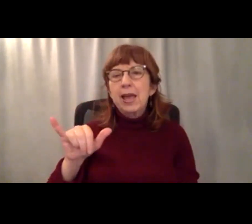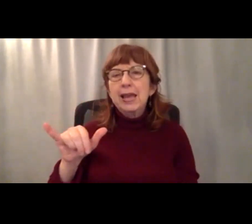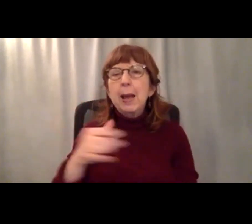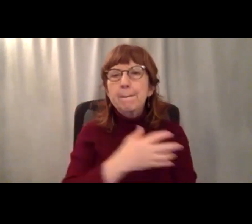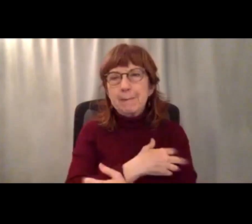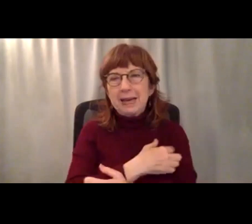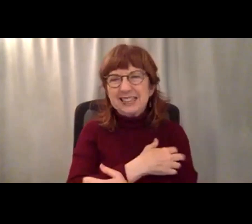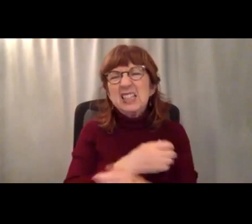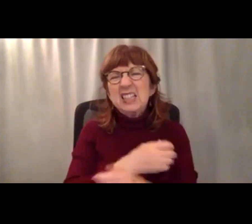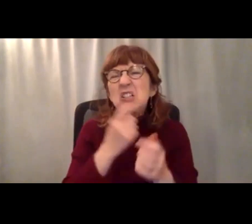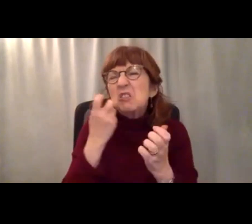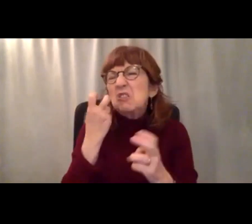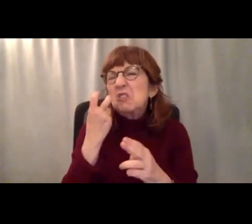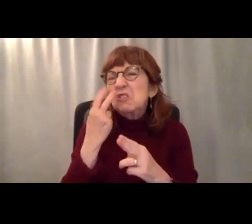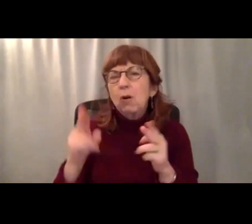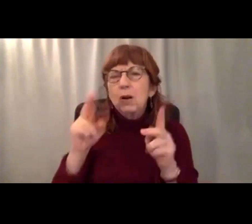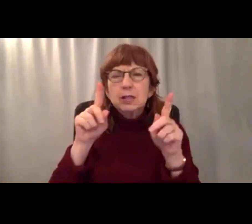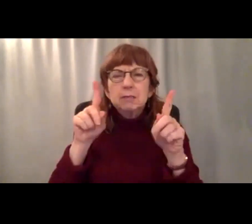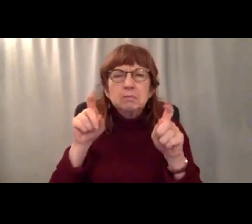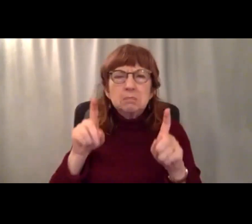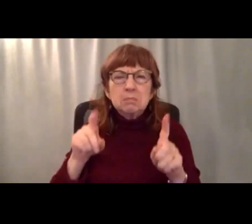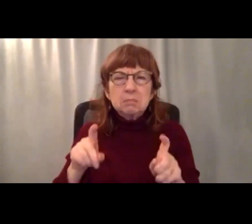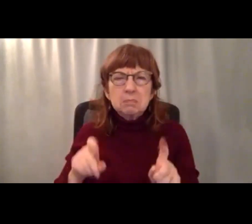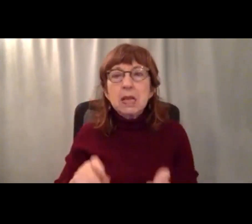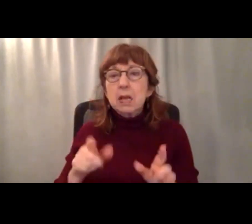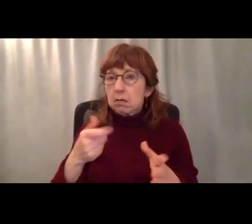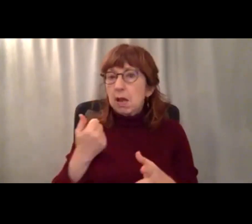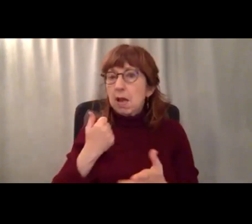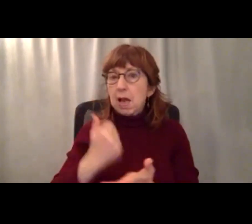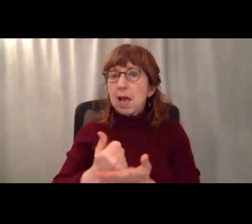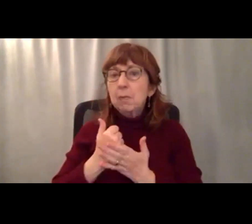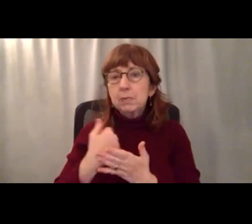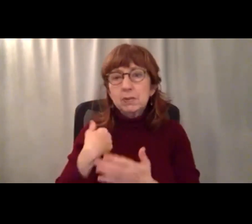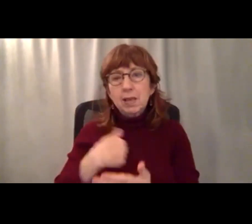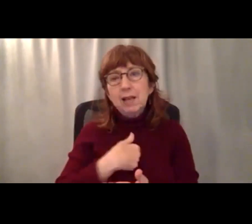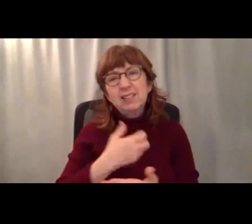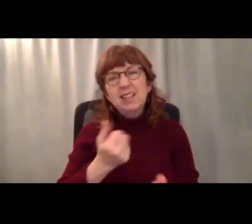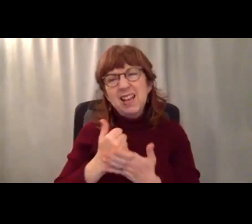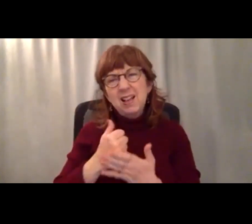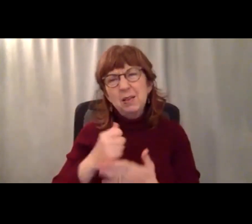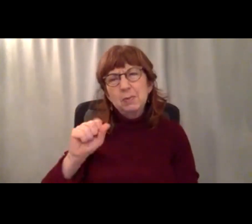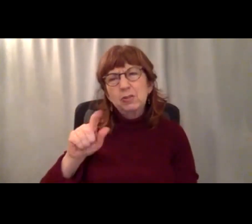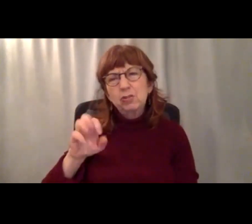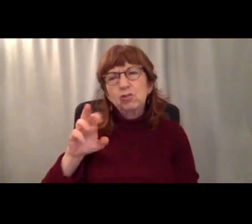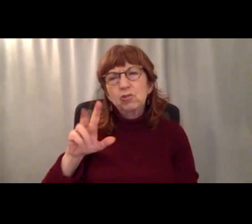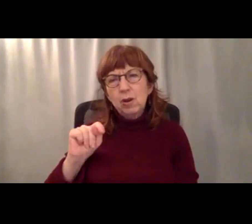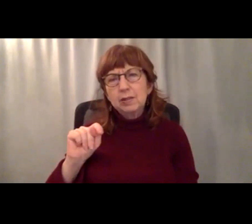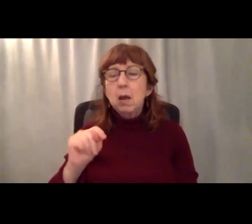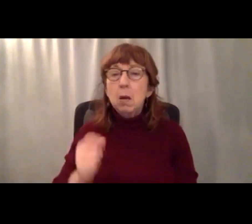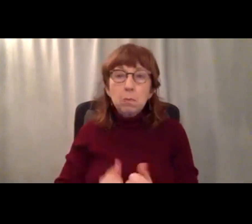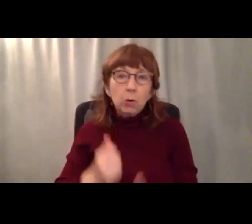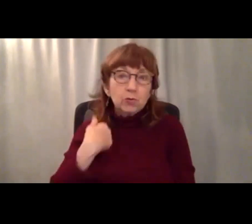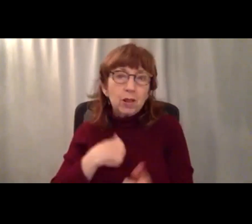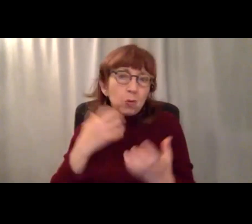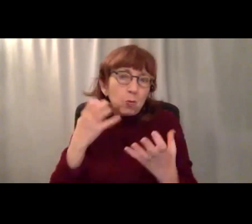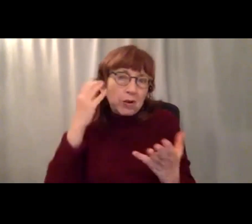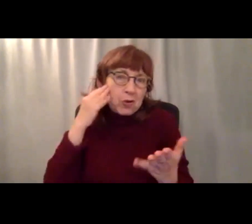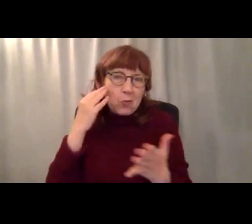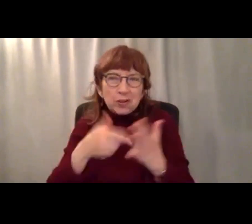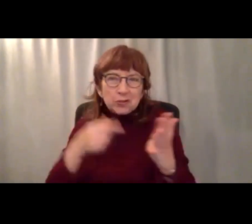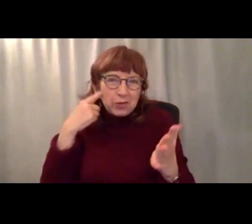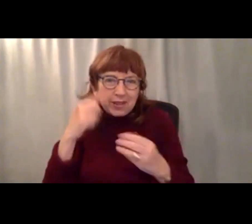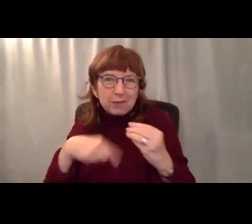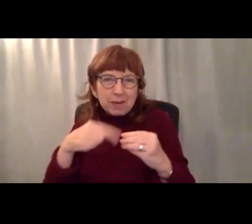survey, and filling that out really helps us and it helps Strut tremendously. And most of all, we'd love to know what you thought of the